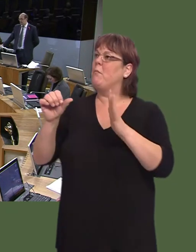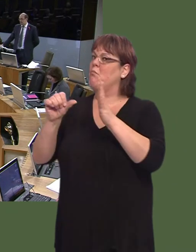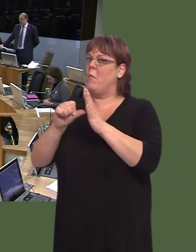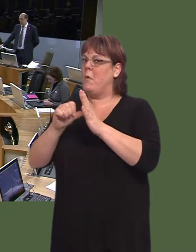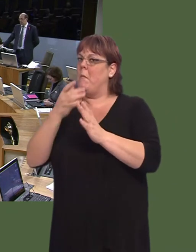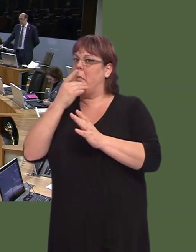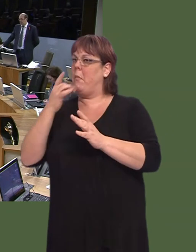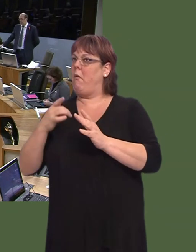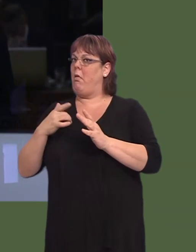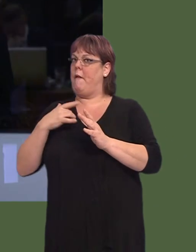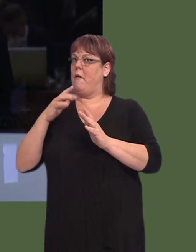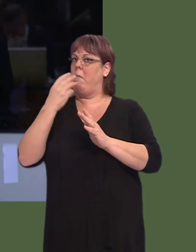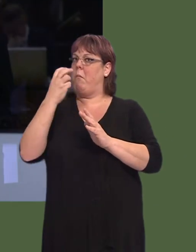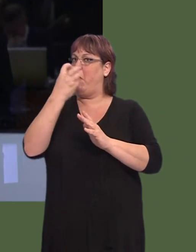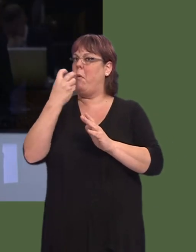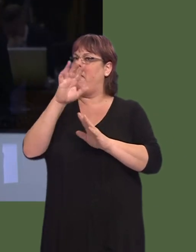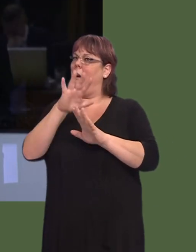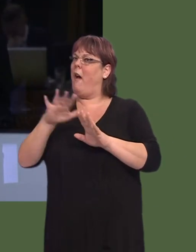first-time buyers in Monmouthshire is